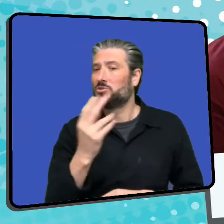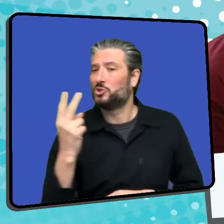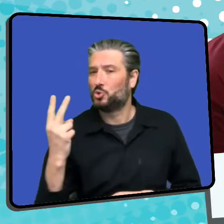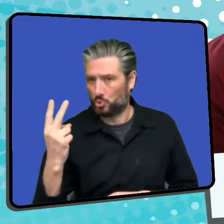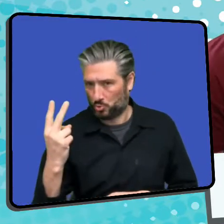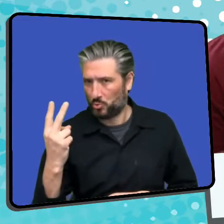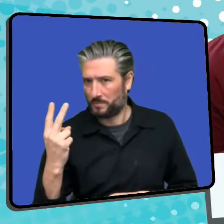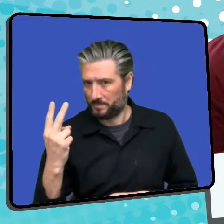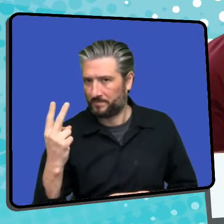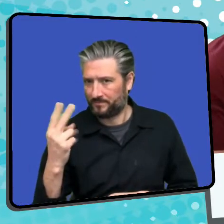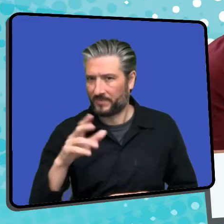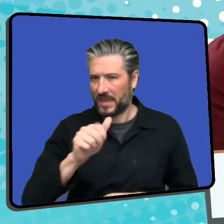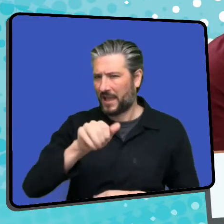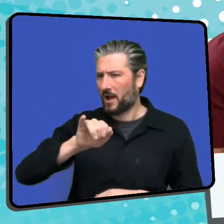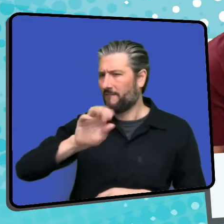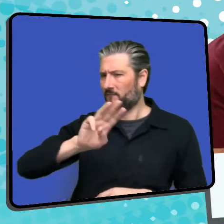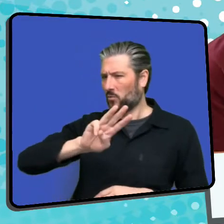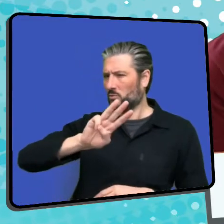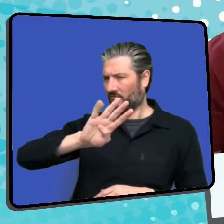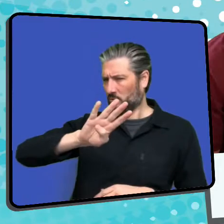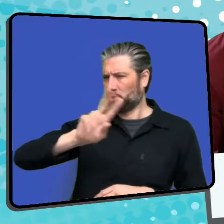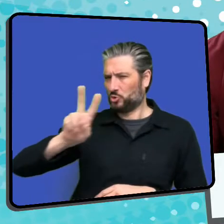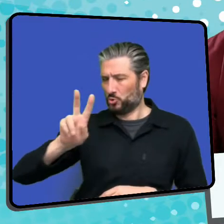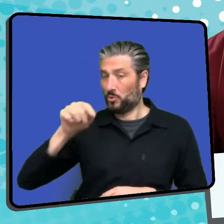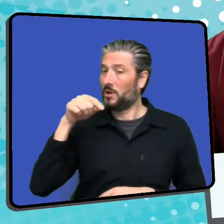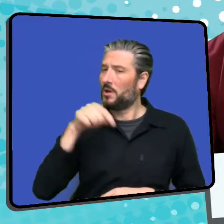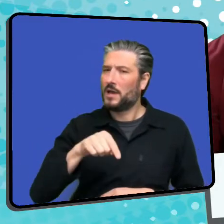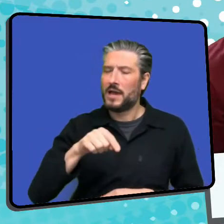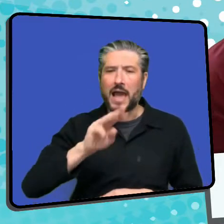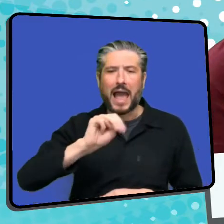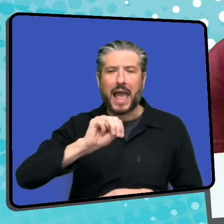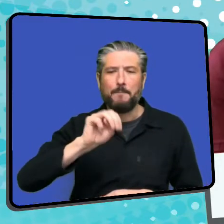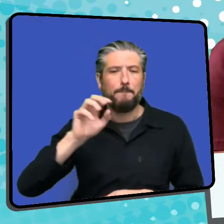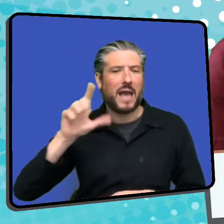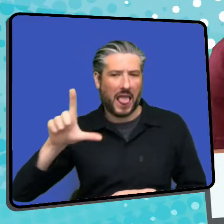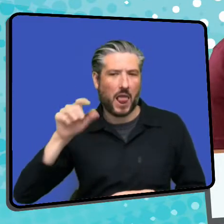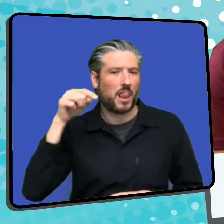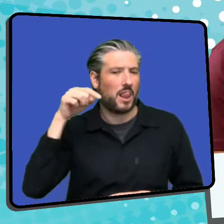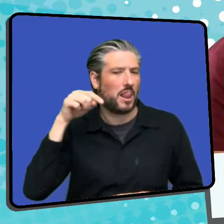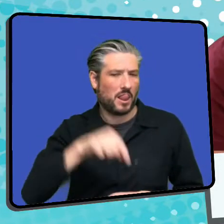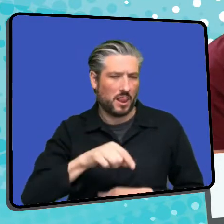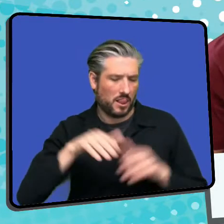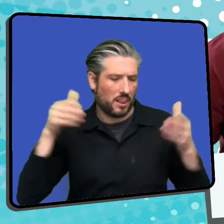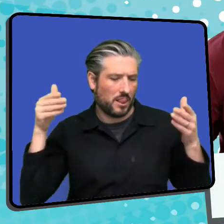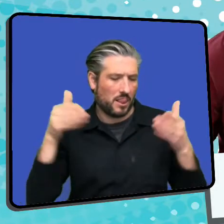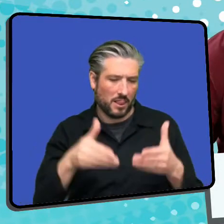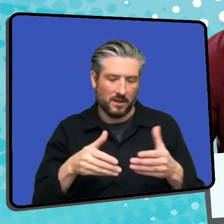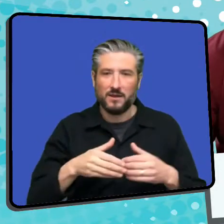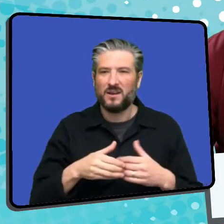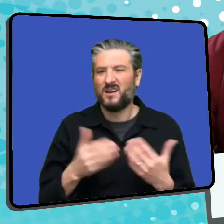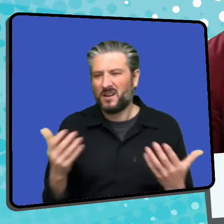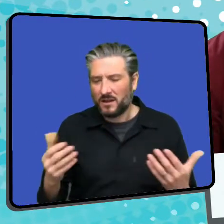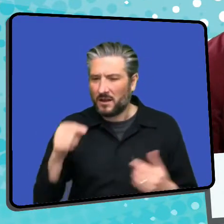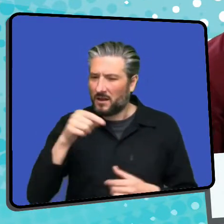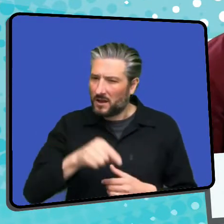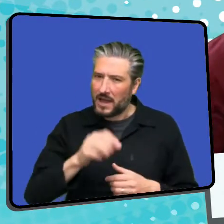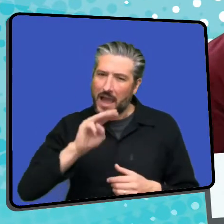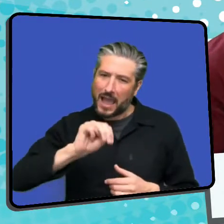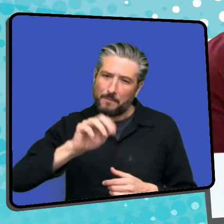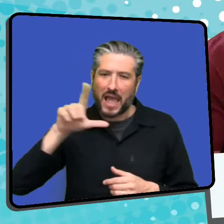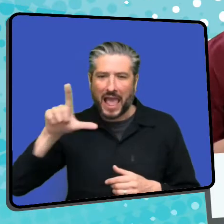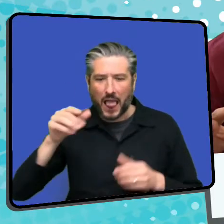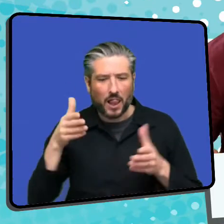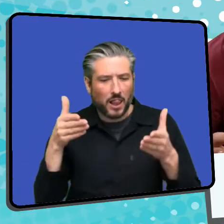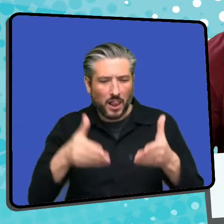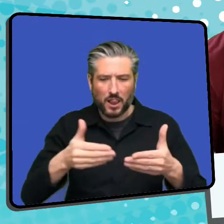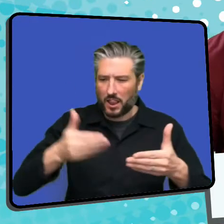learning. In every show, they focus on like a different aspect of machine learning, like the math behind it. And that were the past 4 episodes.